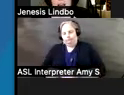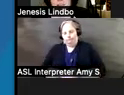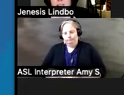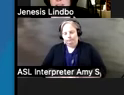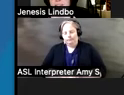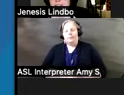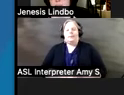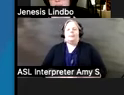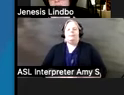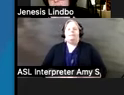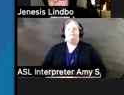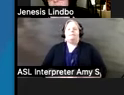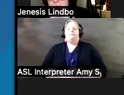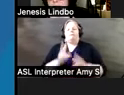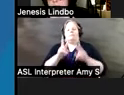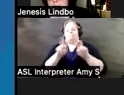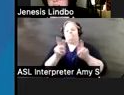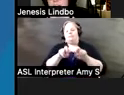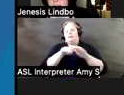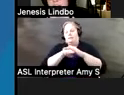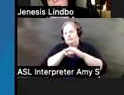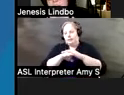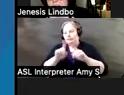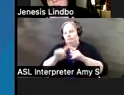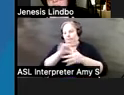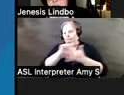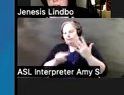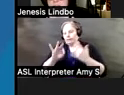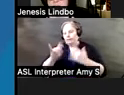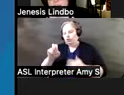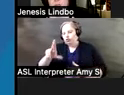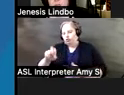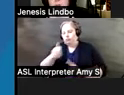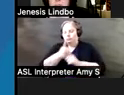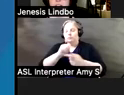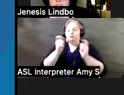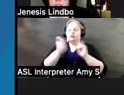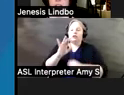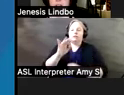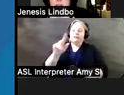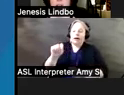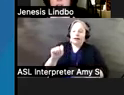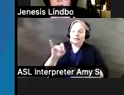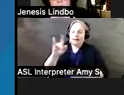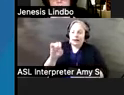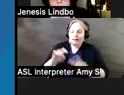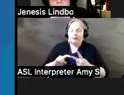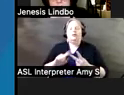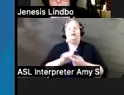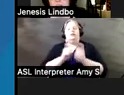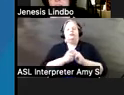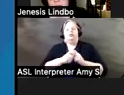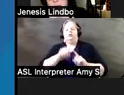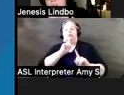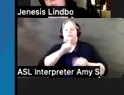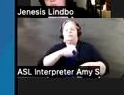Looking at the accessibility features, you can change the font style. You can change the choice response